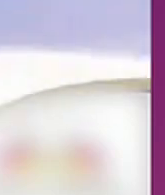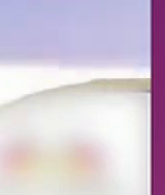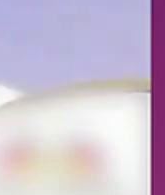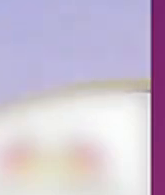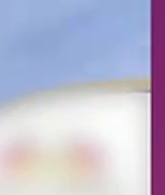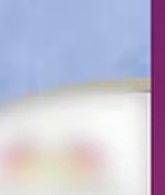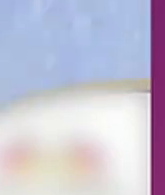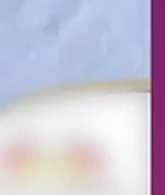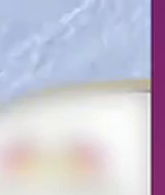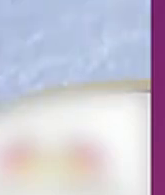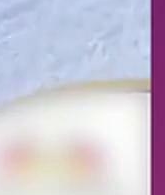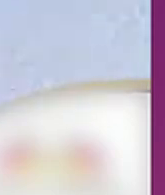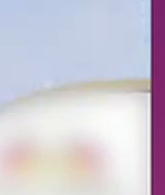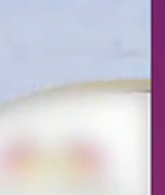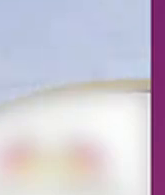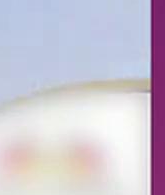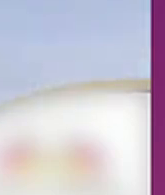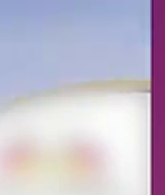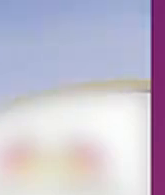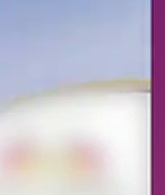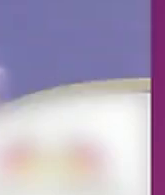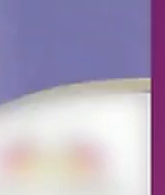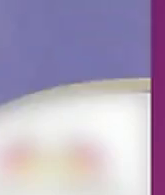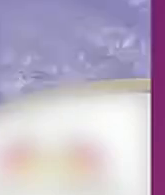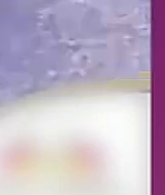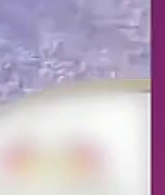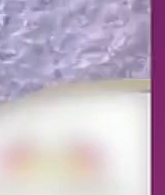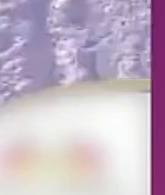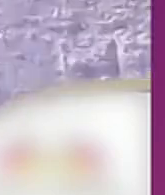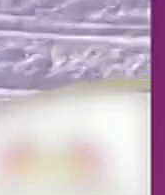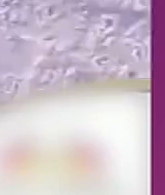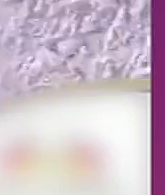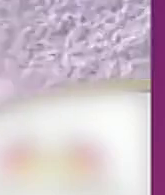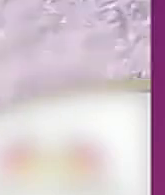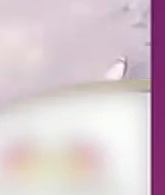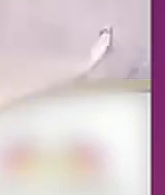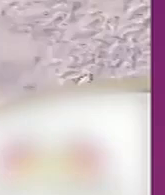There is so much snow, so lots of people are skiing just now.